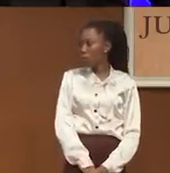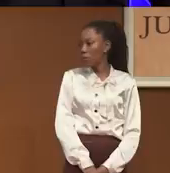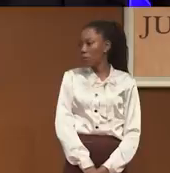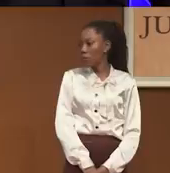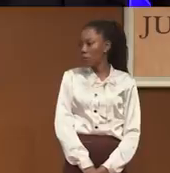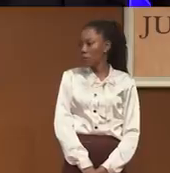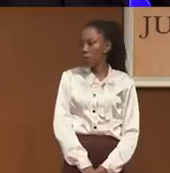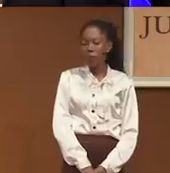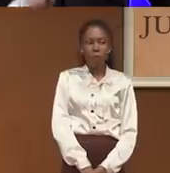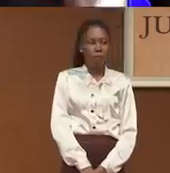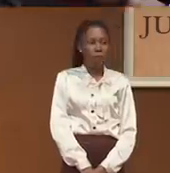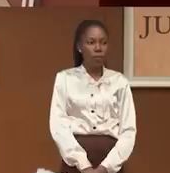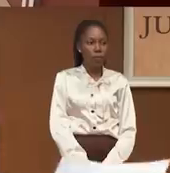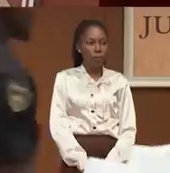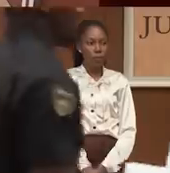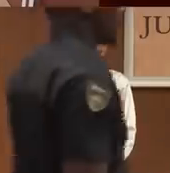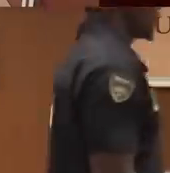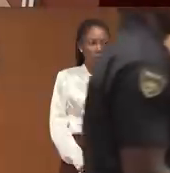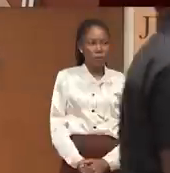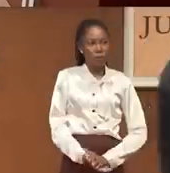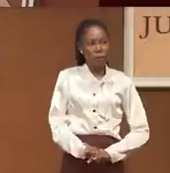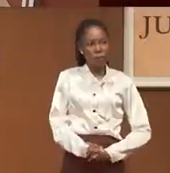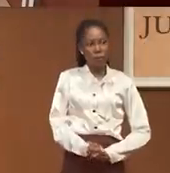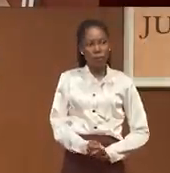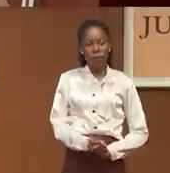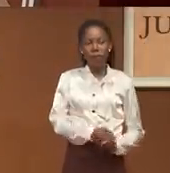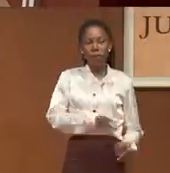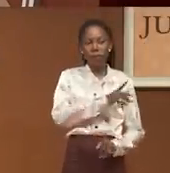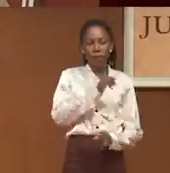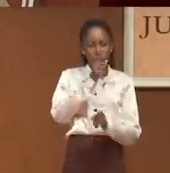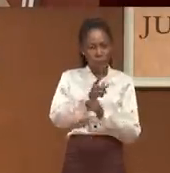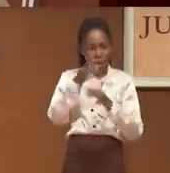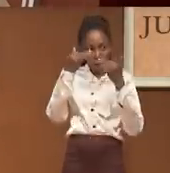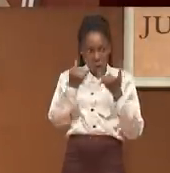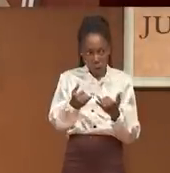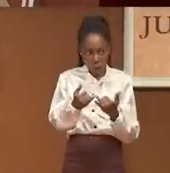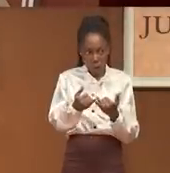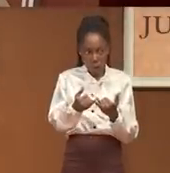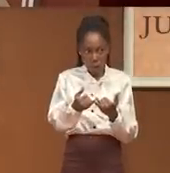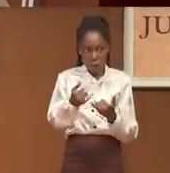You know. I'll explain. I just want to see what you wrote there. But the bottom line is, right now,